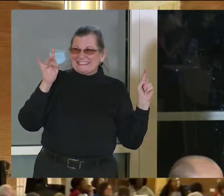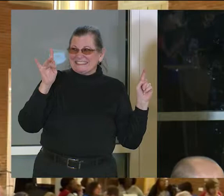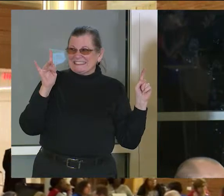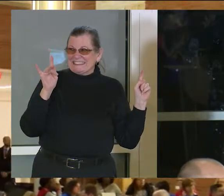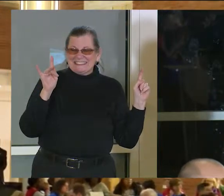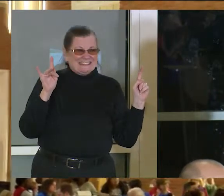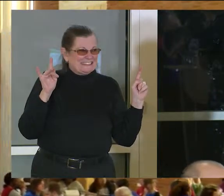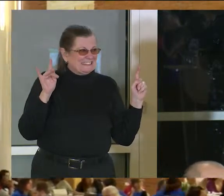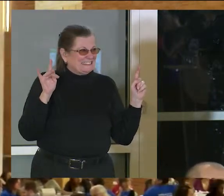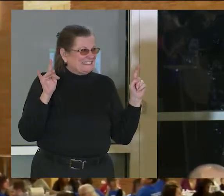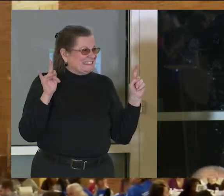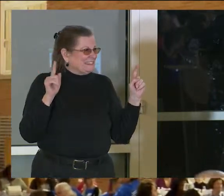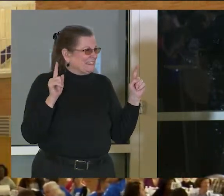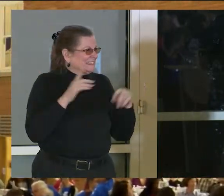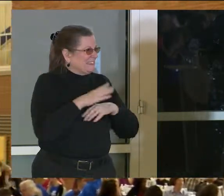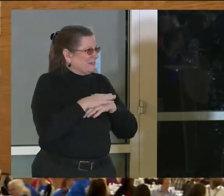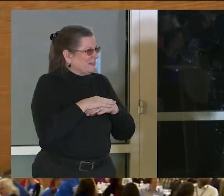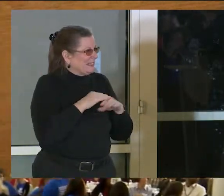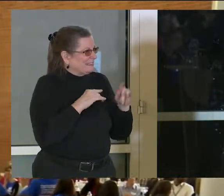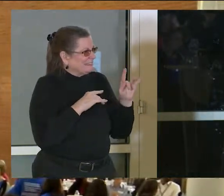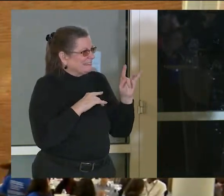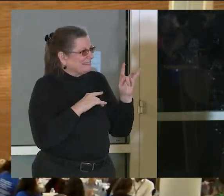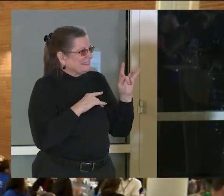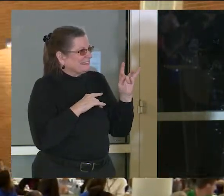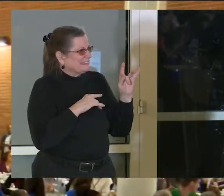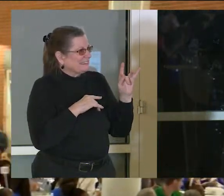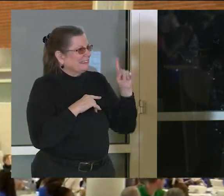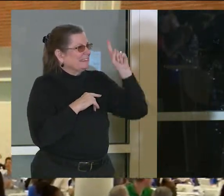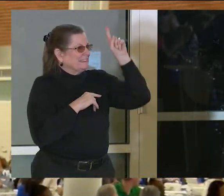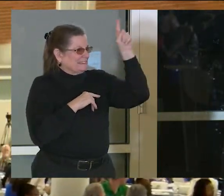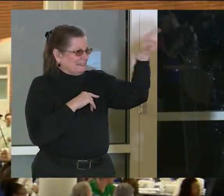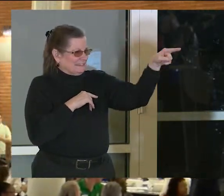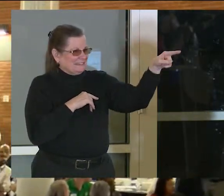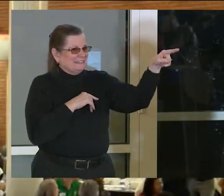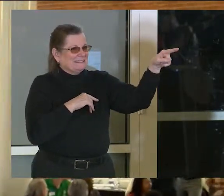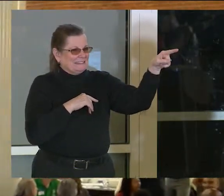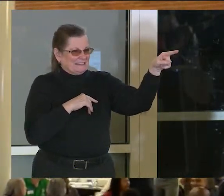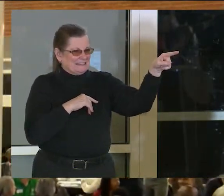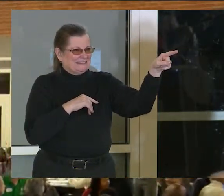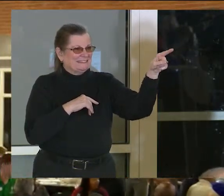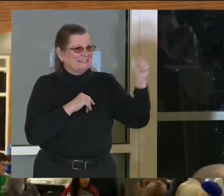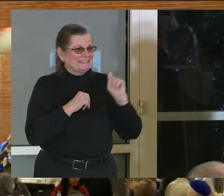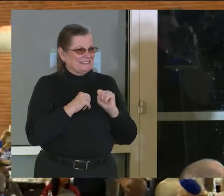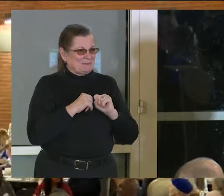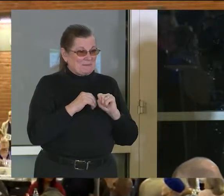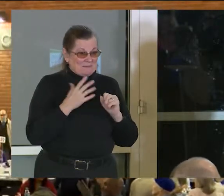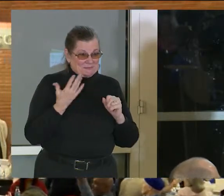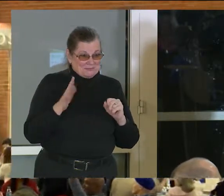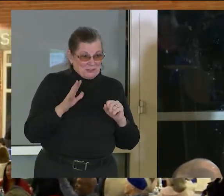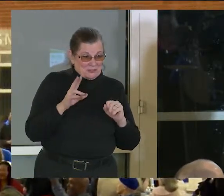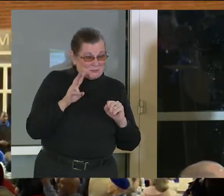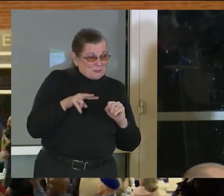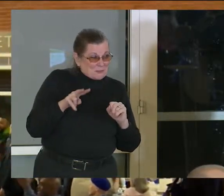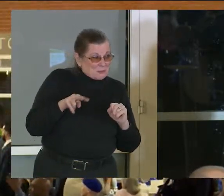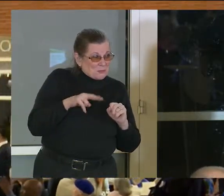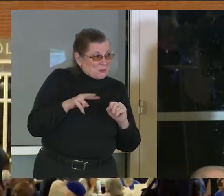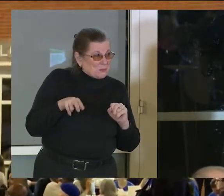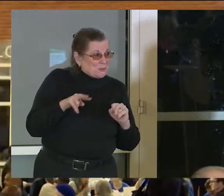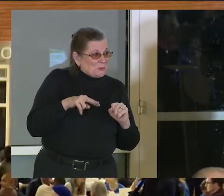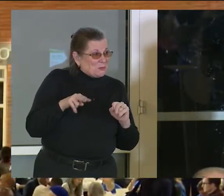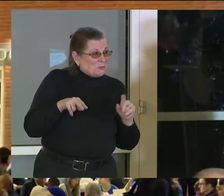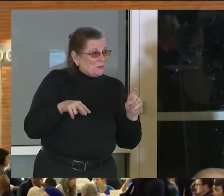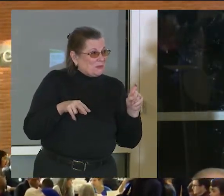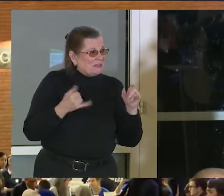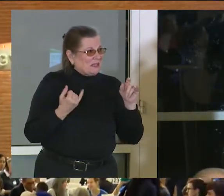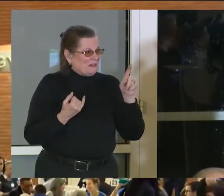there in front of you, Alan. Are you? Yeah, go ahead with that table. Table 22, is that who it is? Hi,